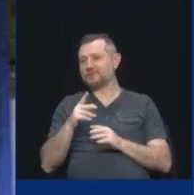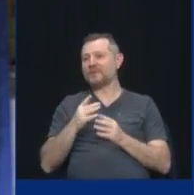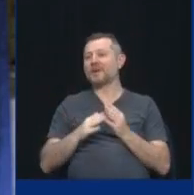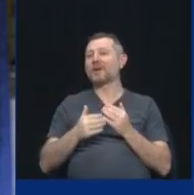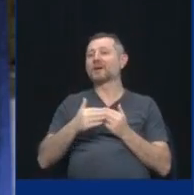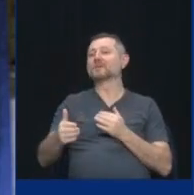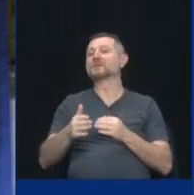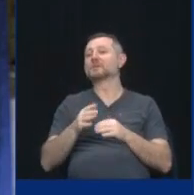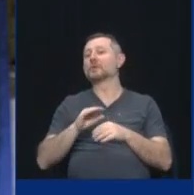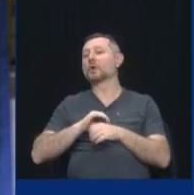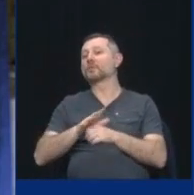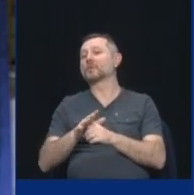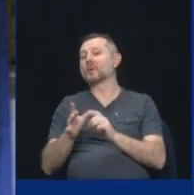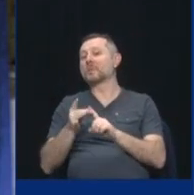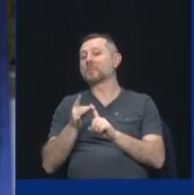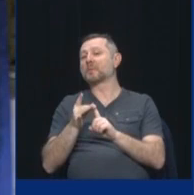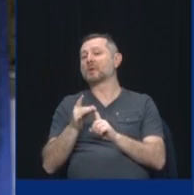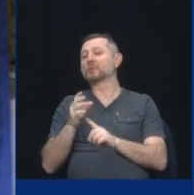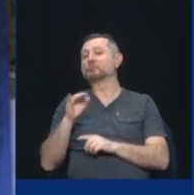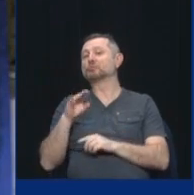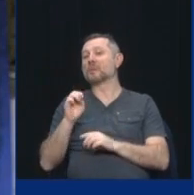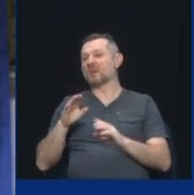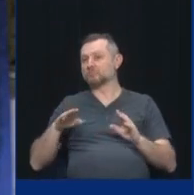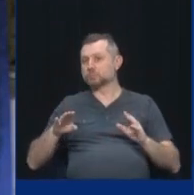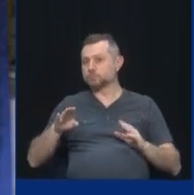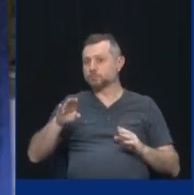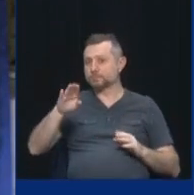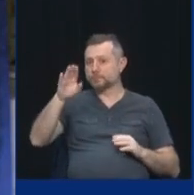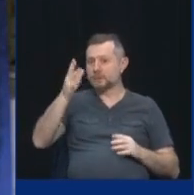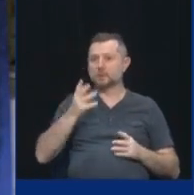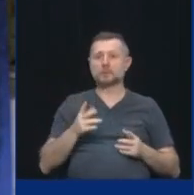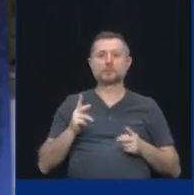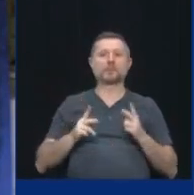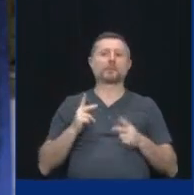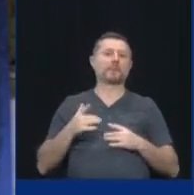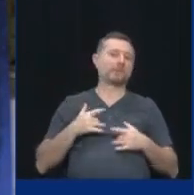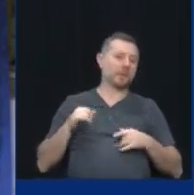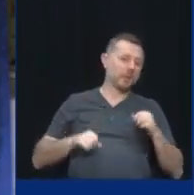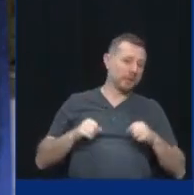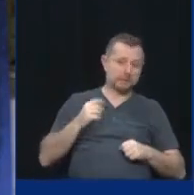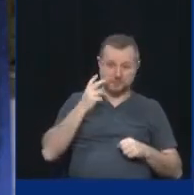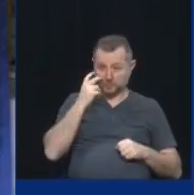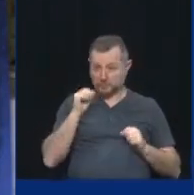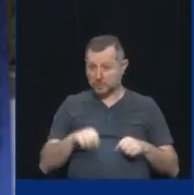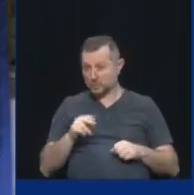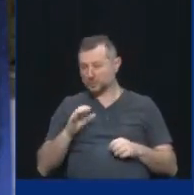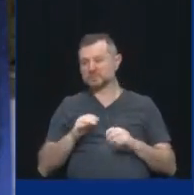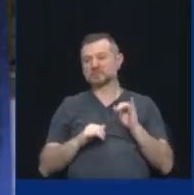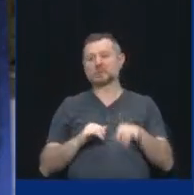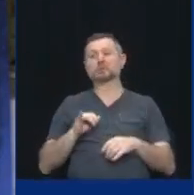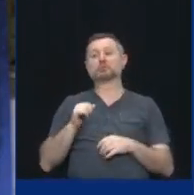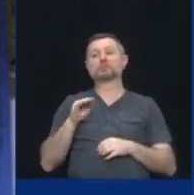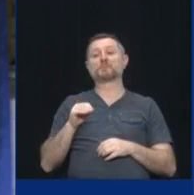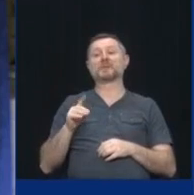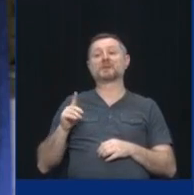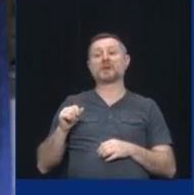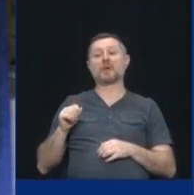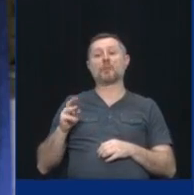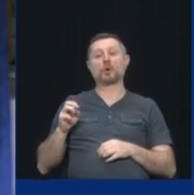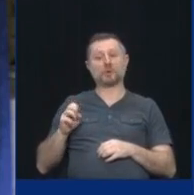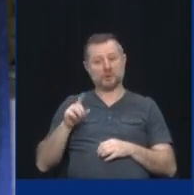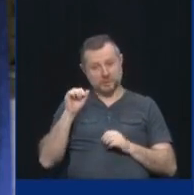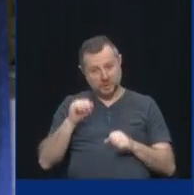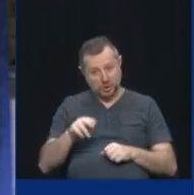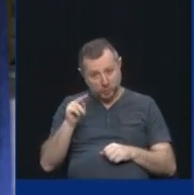crime, they hear all this doubting, can New York do it? It's Jim Dwyer's question, can you do it? New York can do